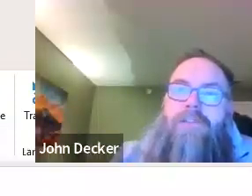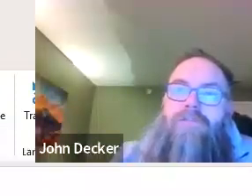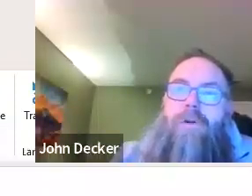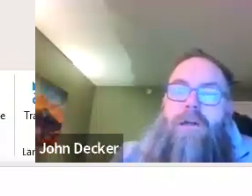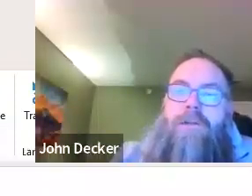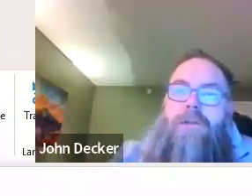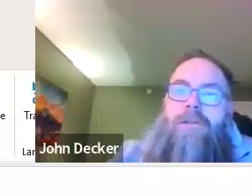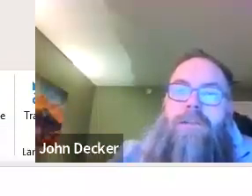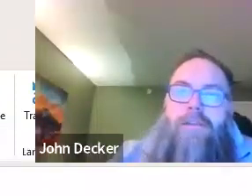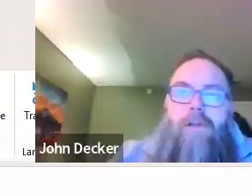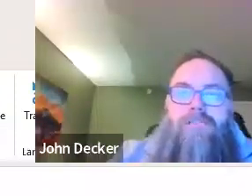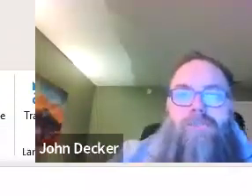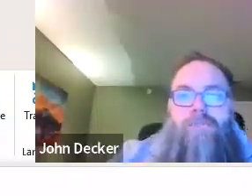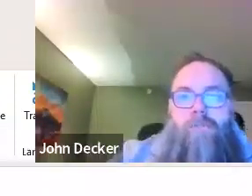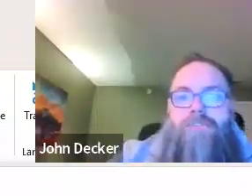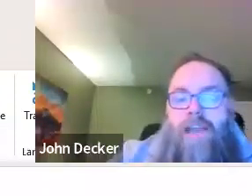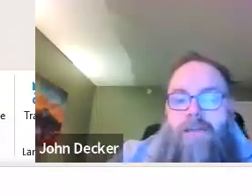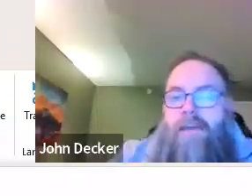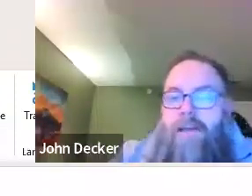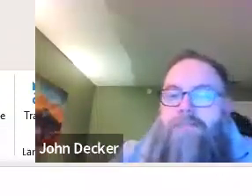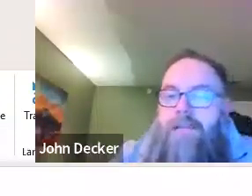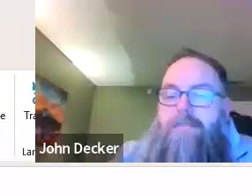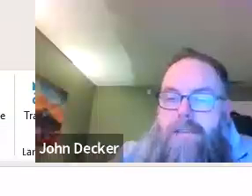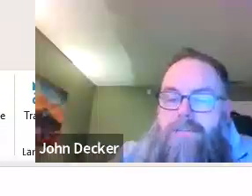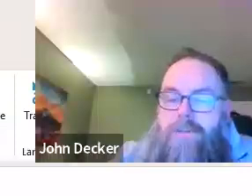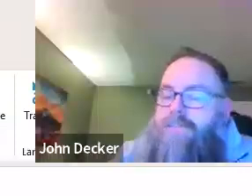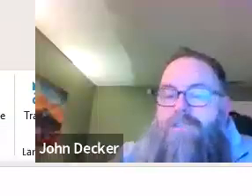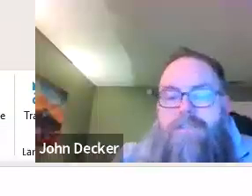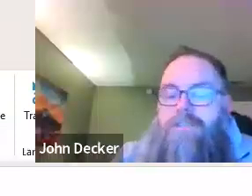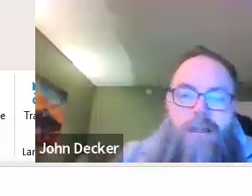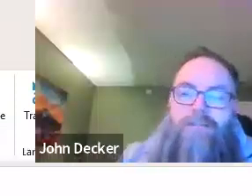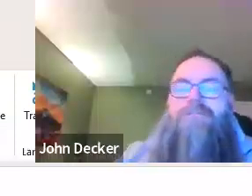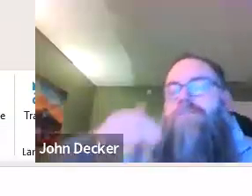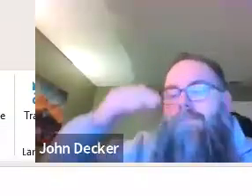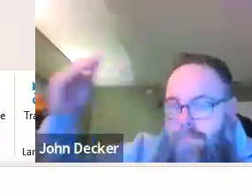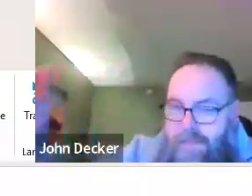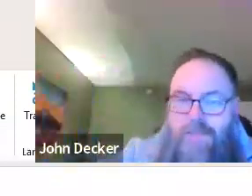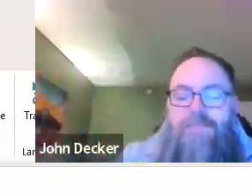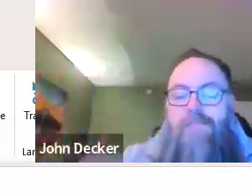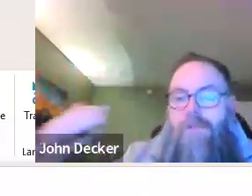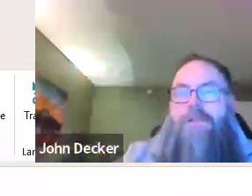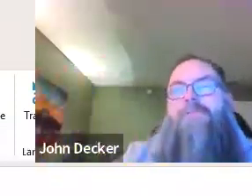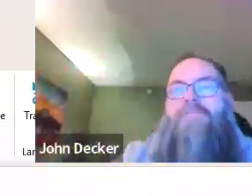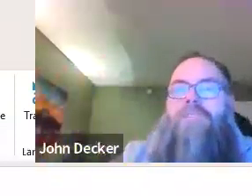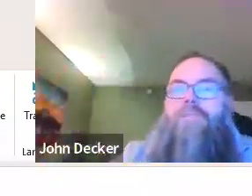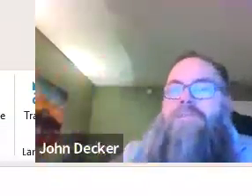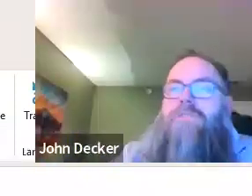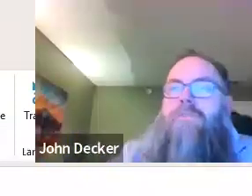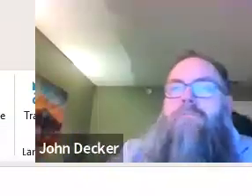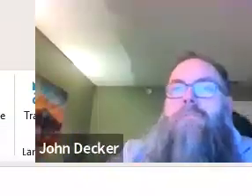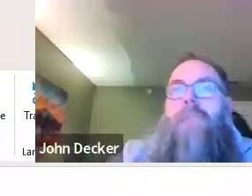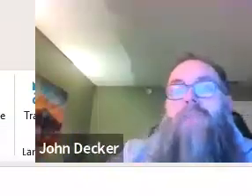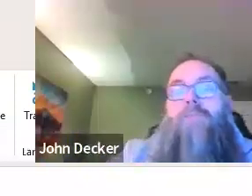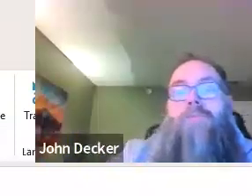it clear they do want the acknowledgement forms to have that updated information. It's just a challenge because of the rolling information